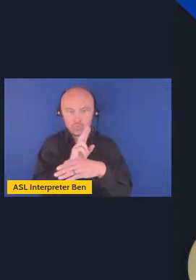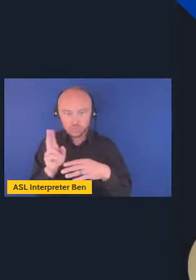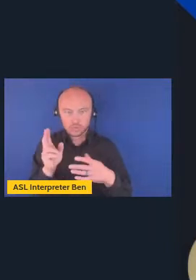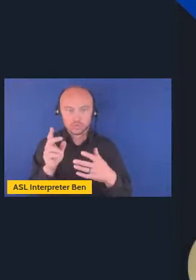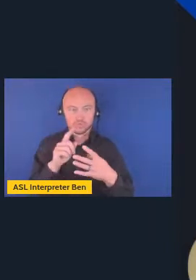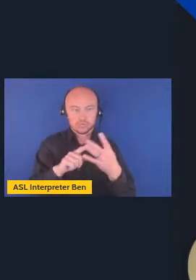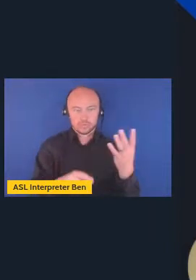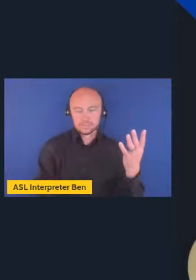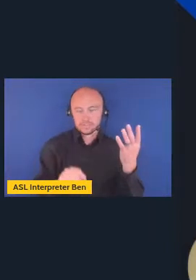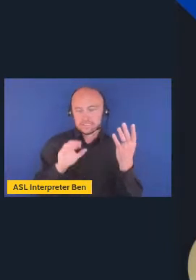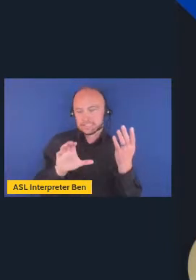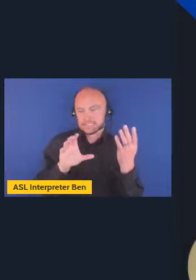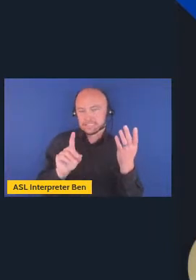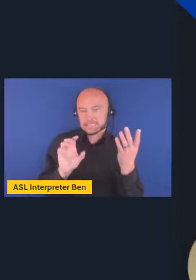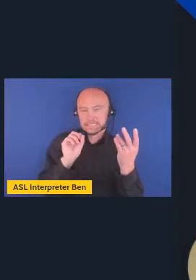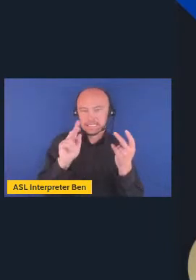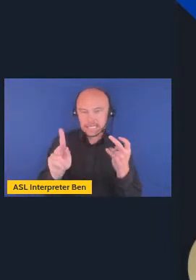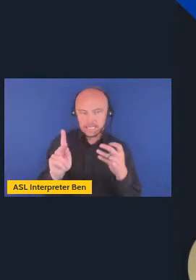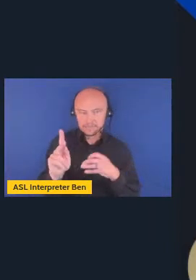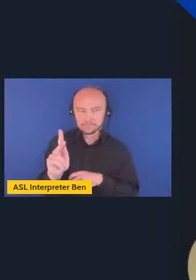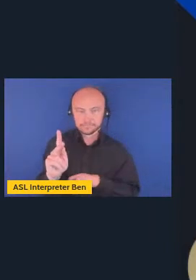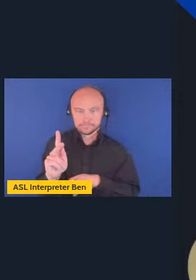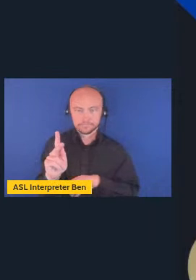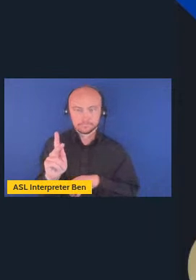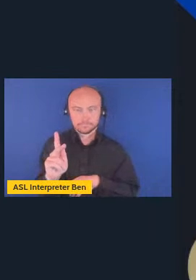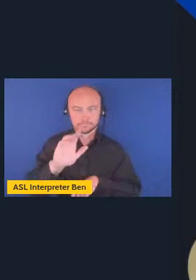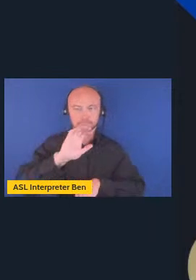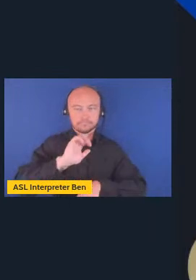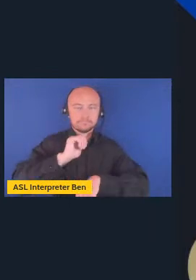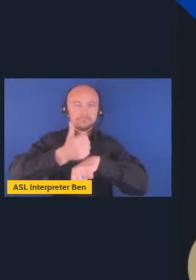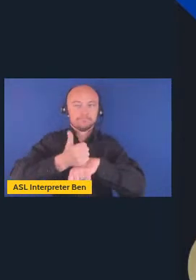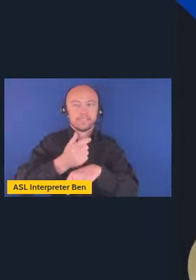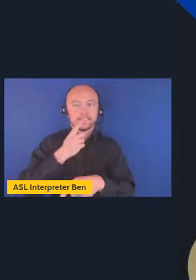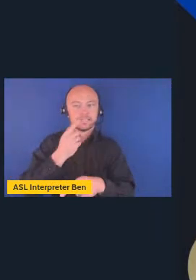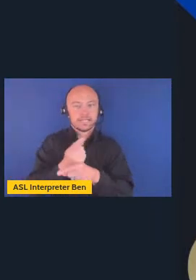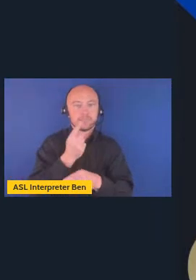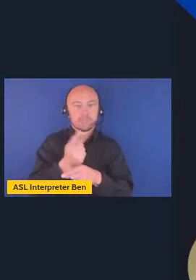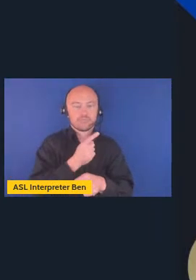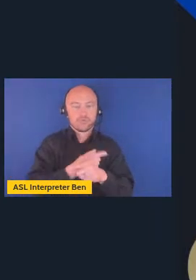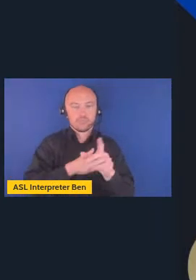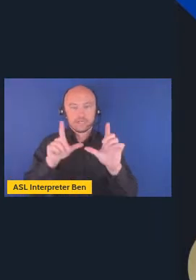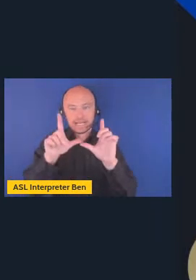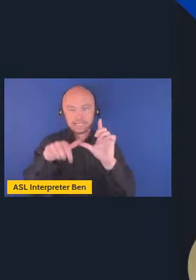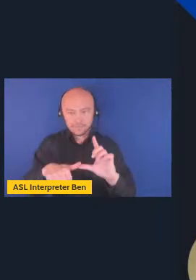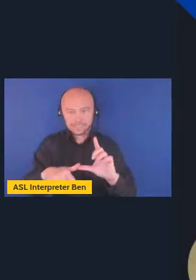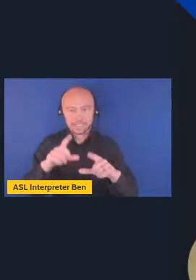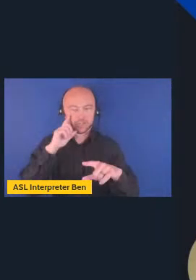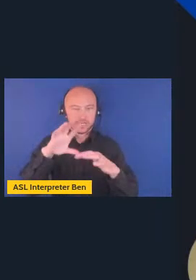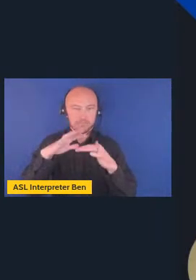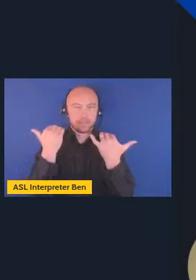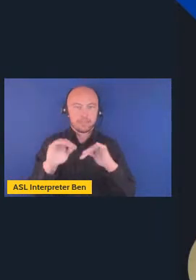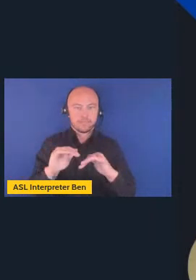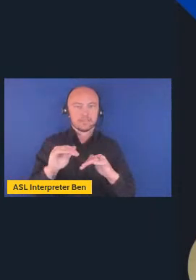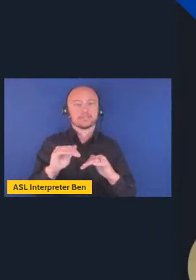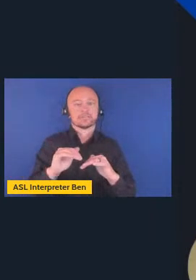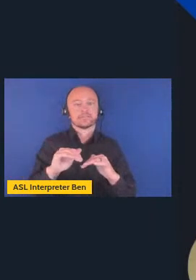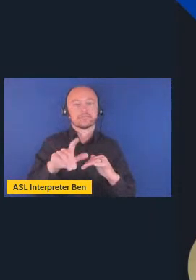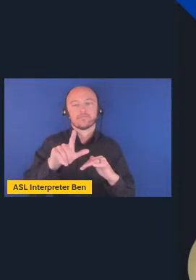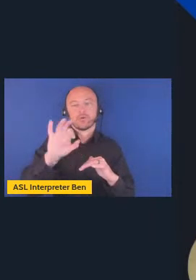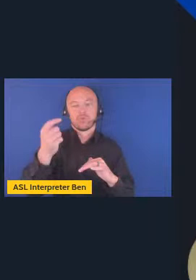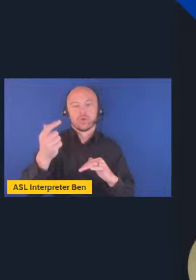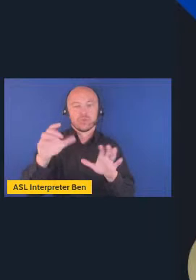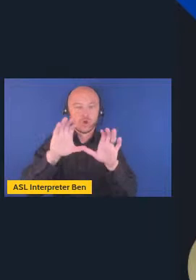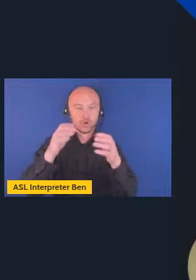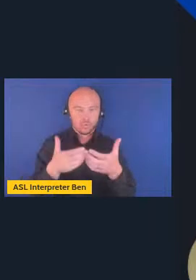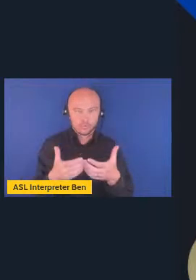in CDK, so that way we can set the appropriate expiration limits on log groups as well, so that way we don't